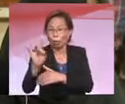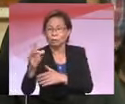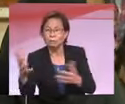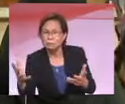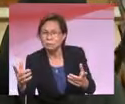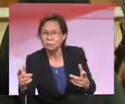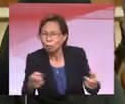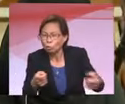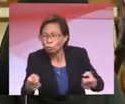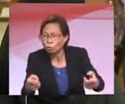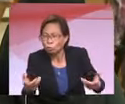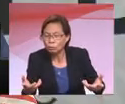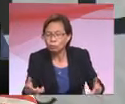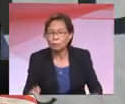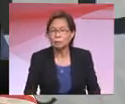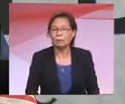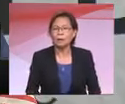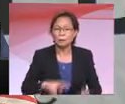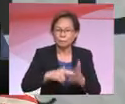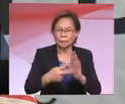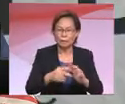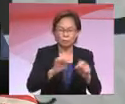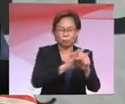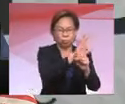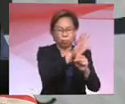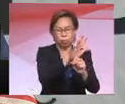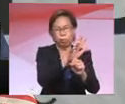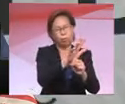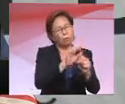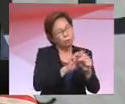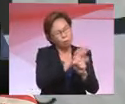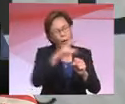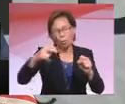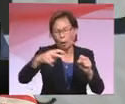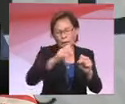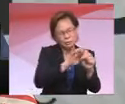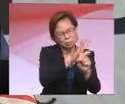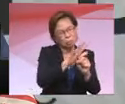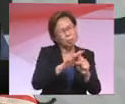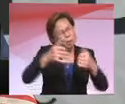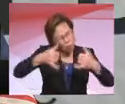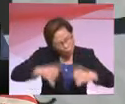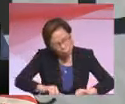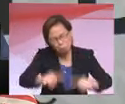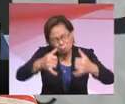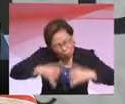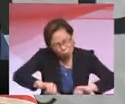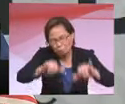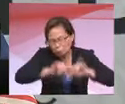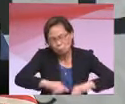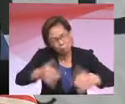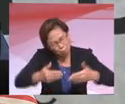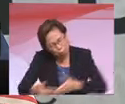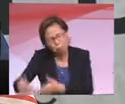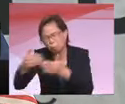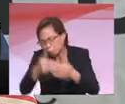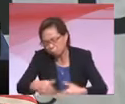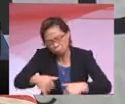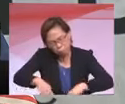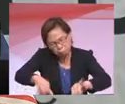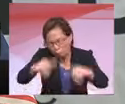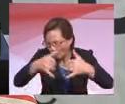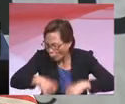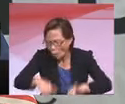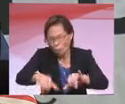thank you very much. So the mutation, I think this virus continues to mutate. And what we know is that this is a spike a